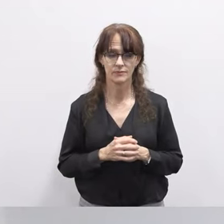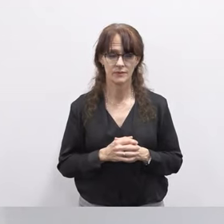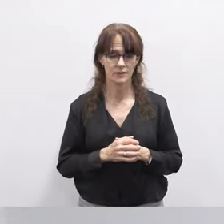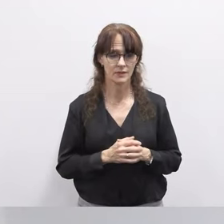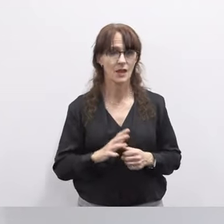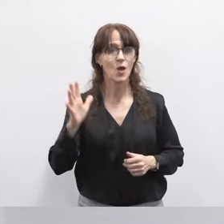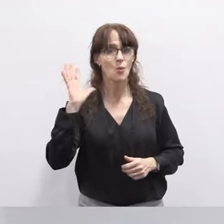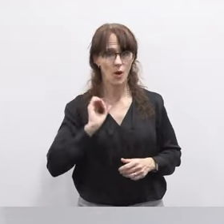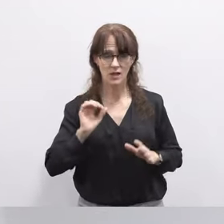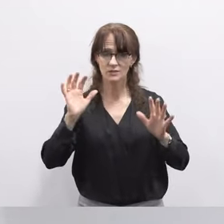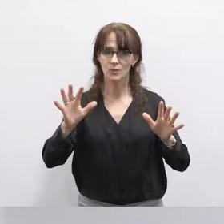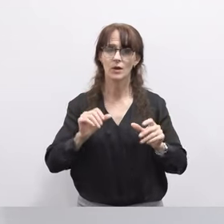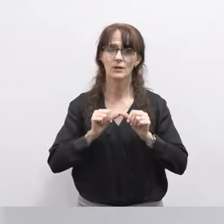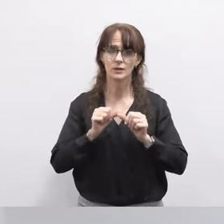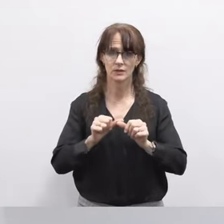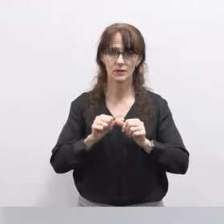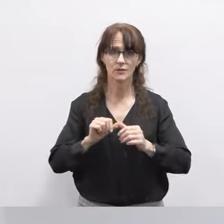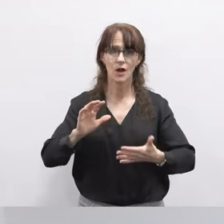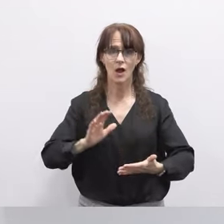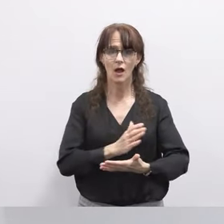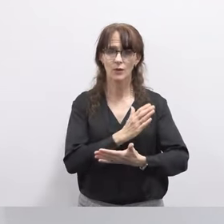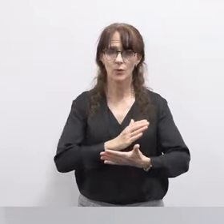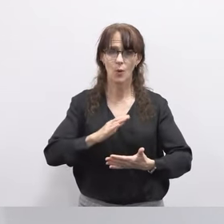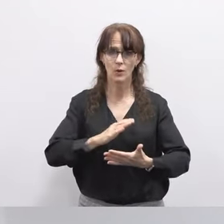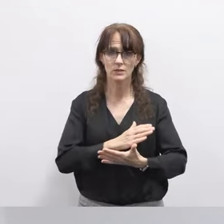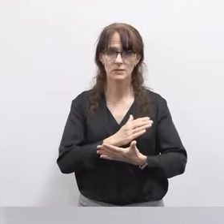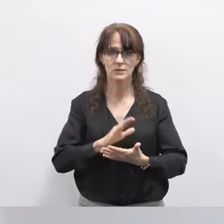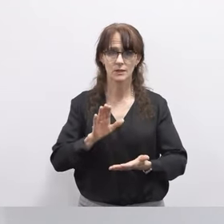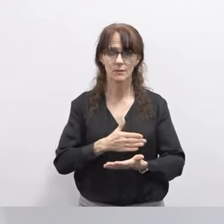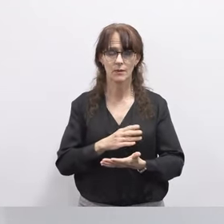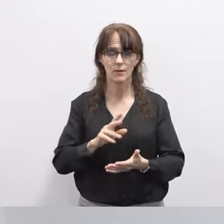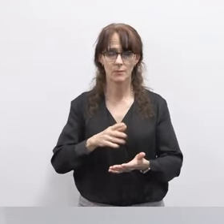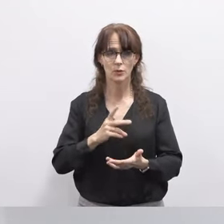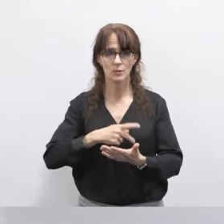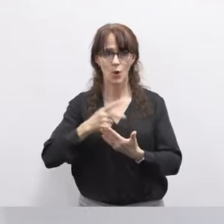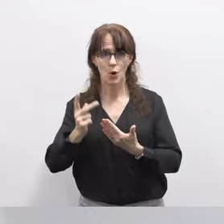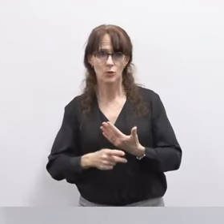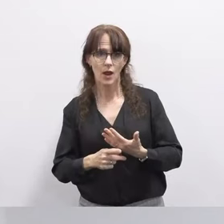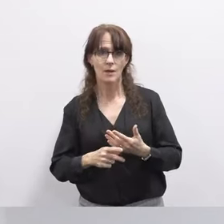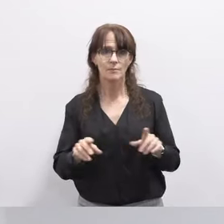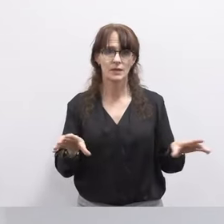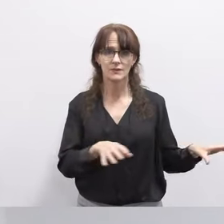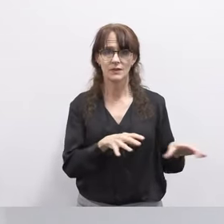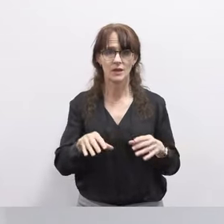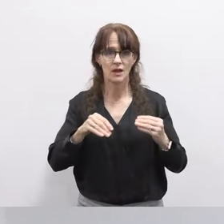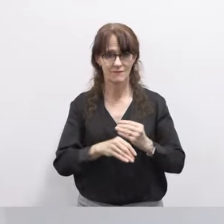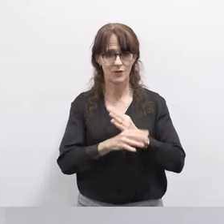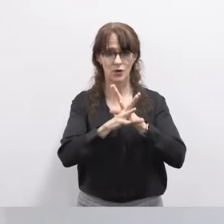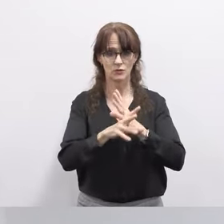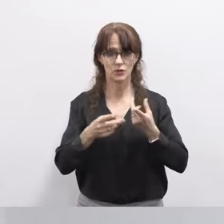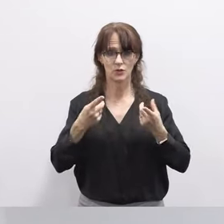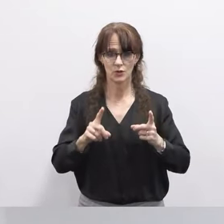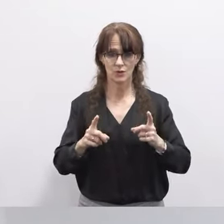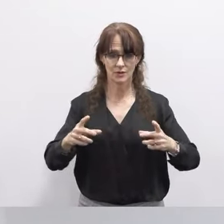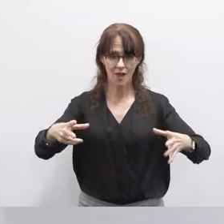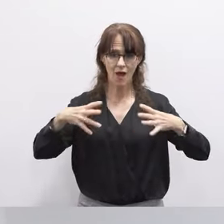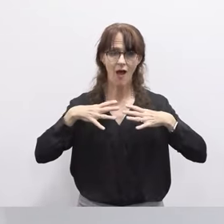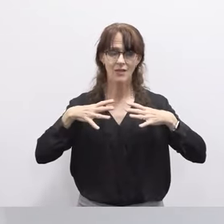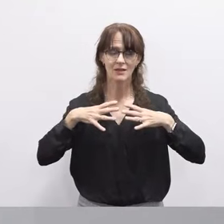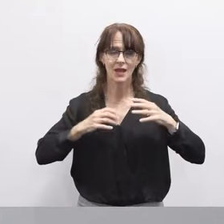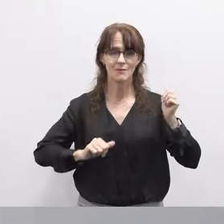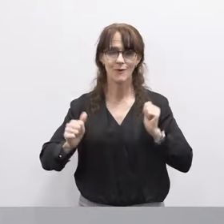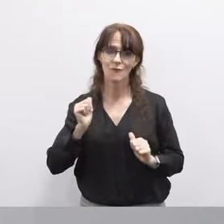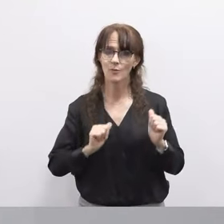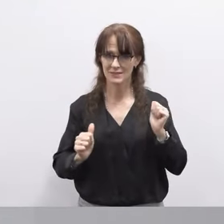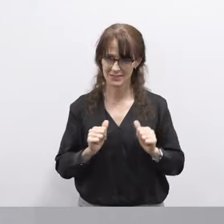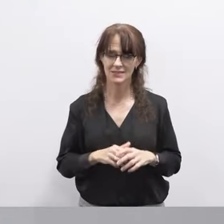wonderful that we continued much of our choruses, our music programs, even if they had to be done virtually, especially during our holiday